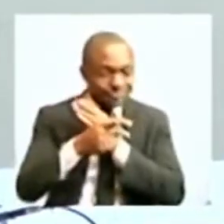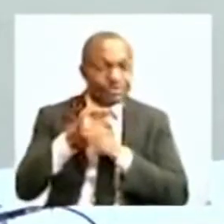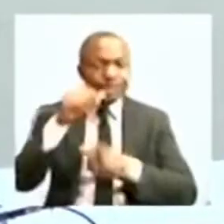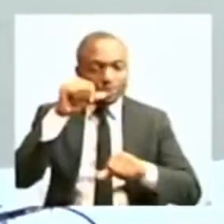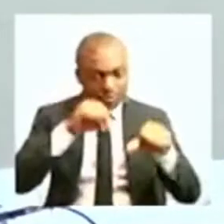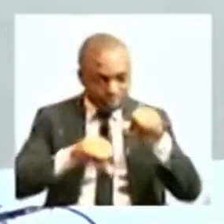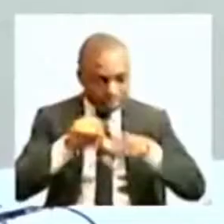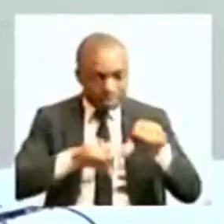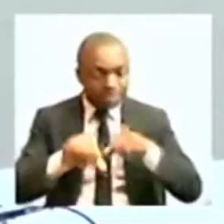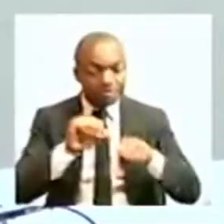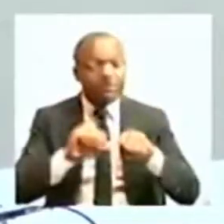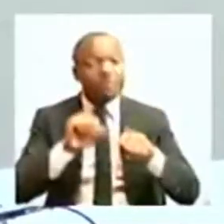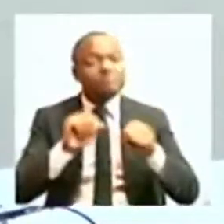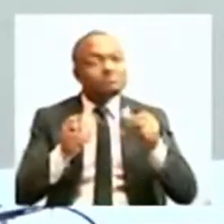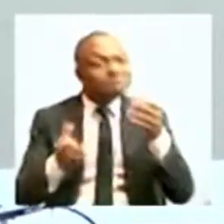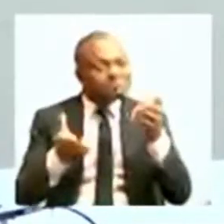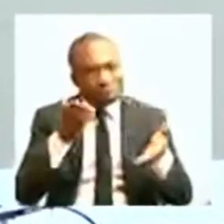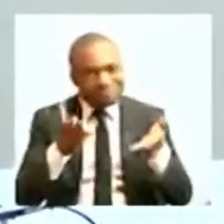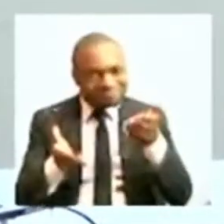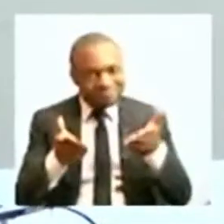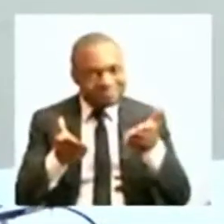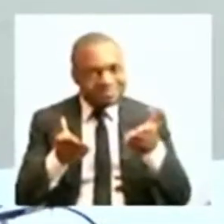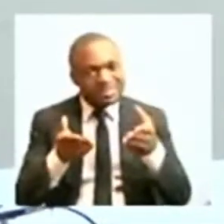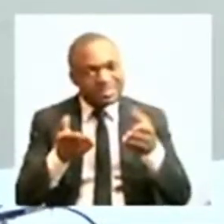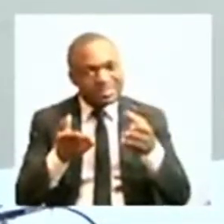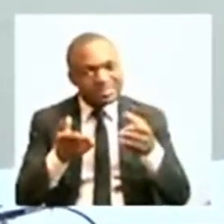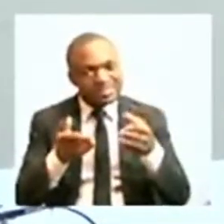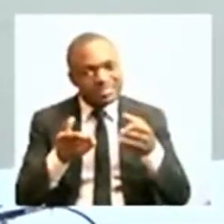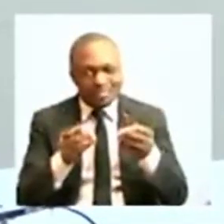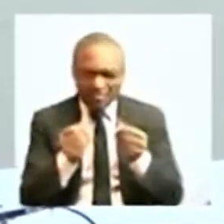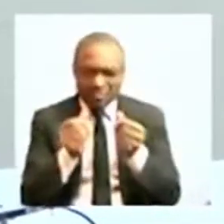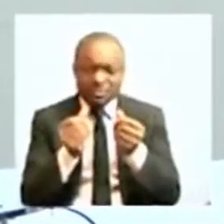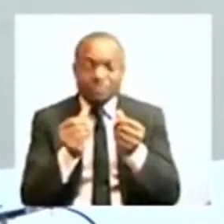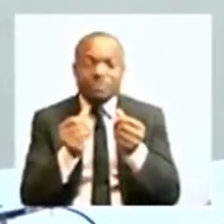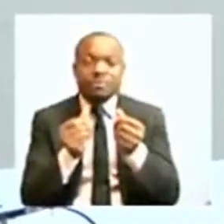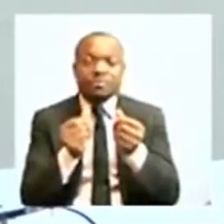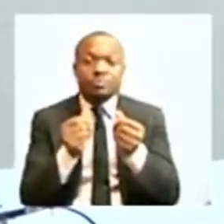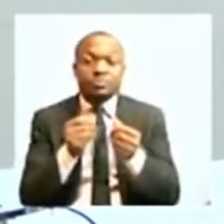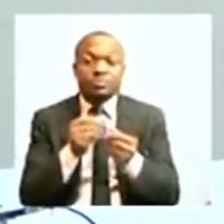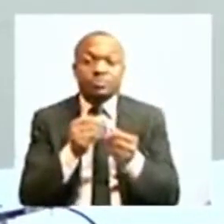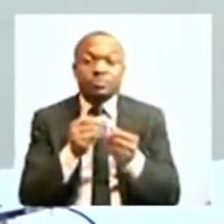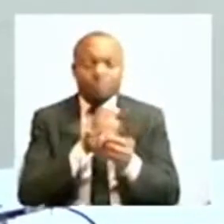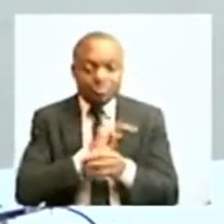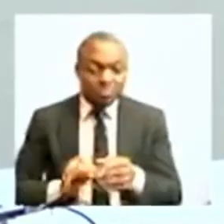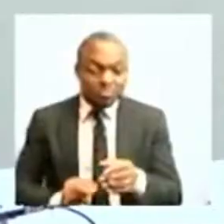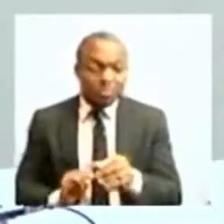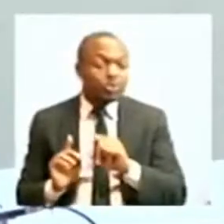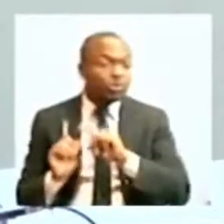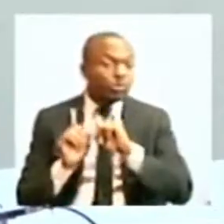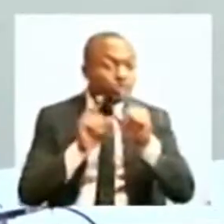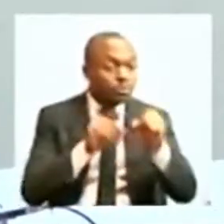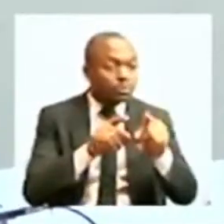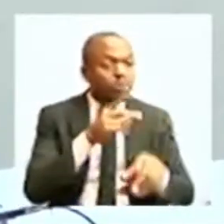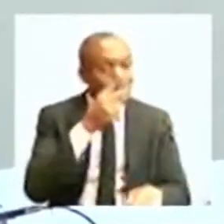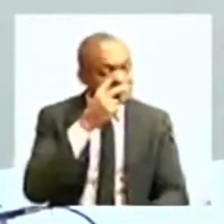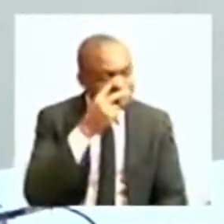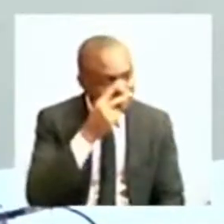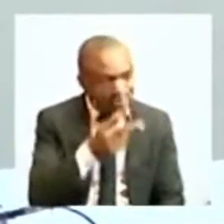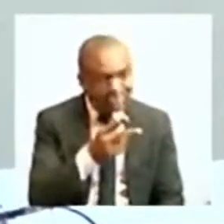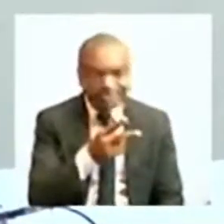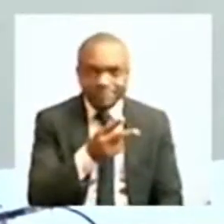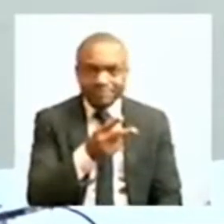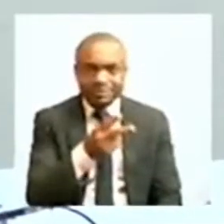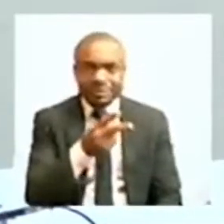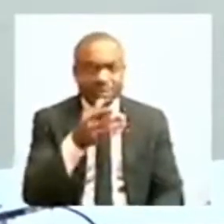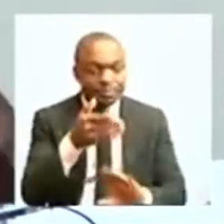audit, maybe a certain number that can be regulated to be doing physical verification